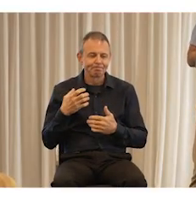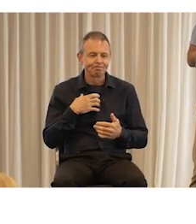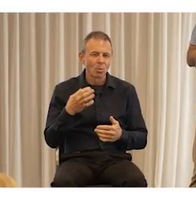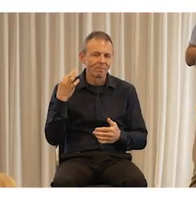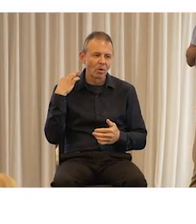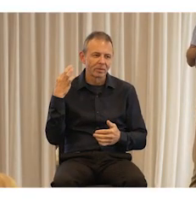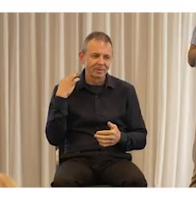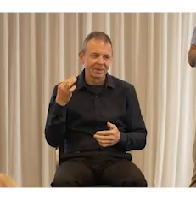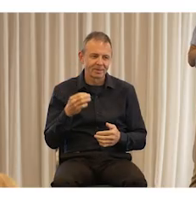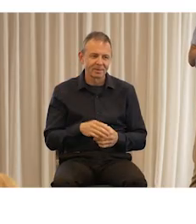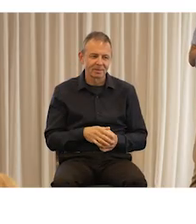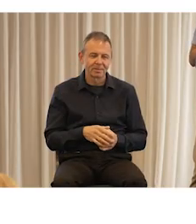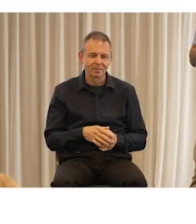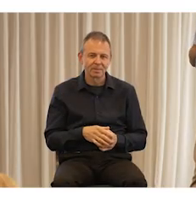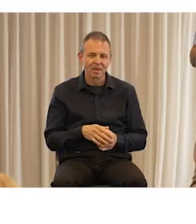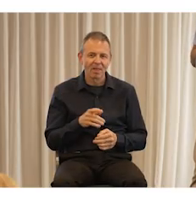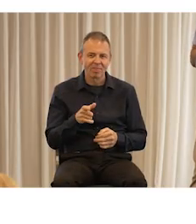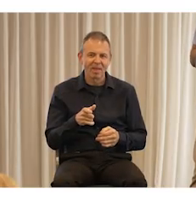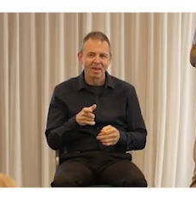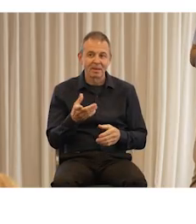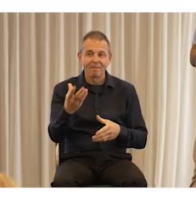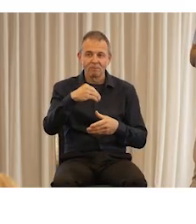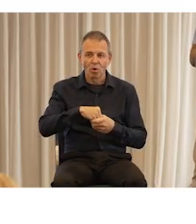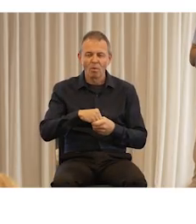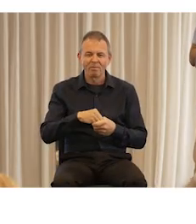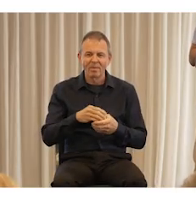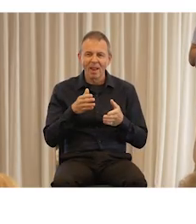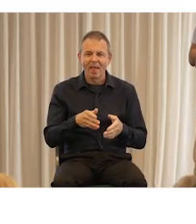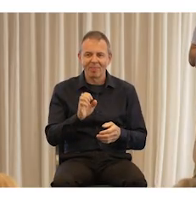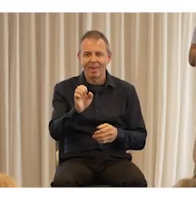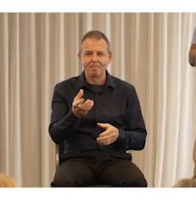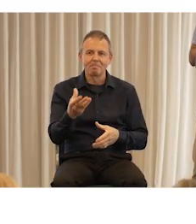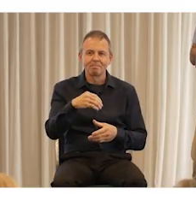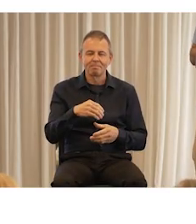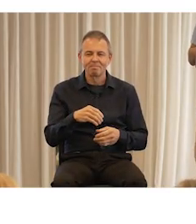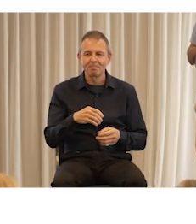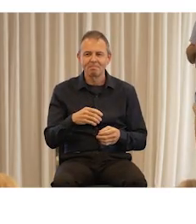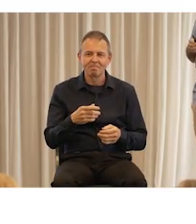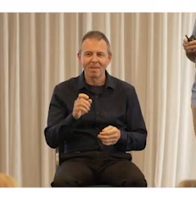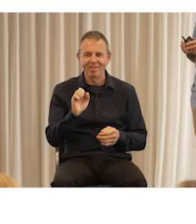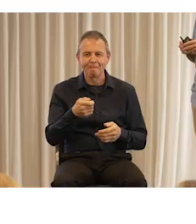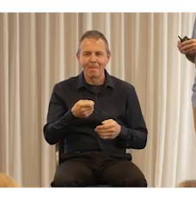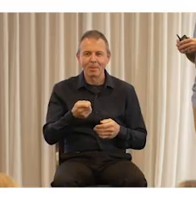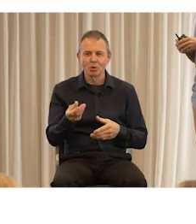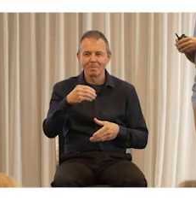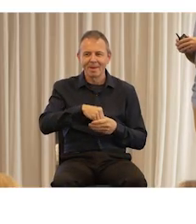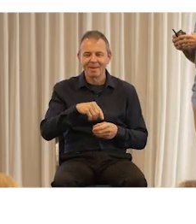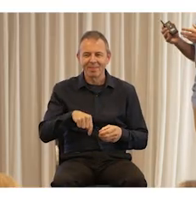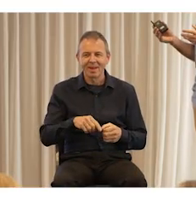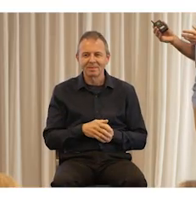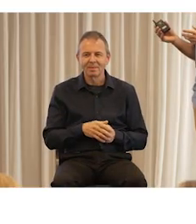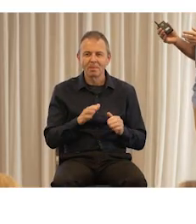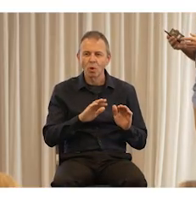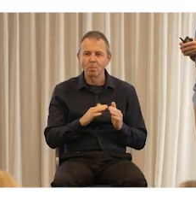So this involvement allows people to deepen their membership. It also allows communities to